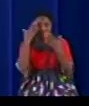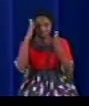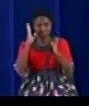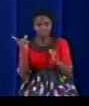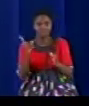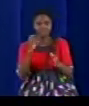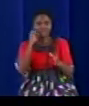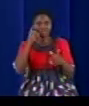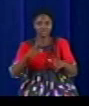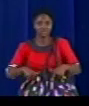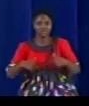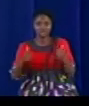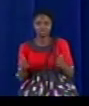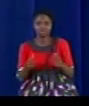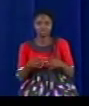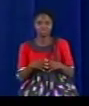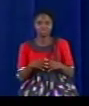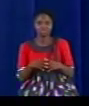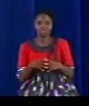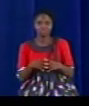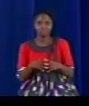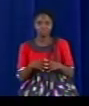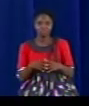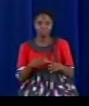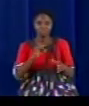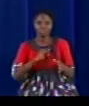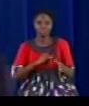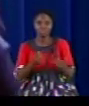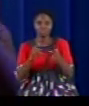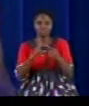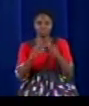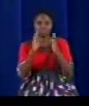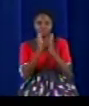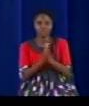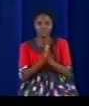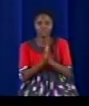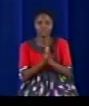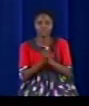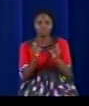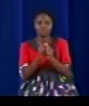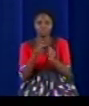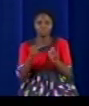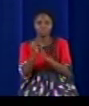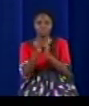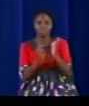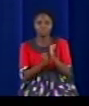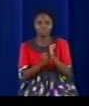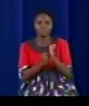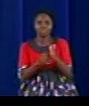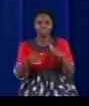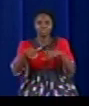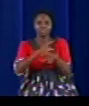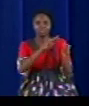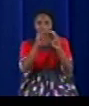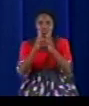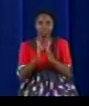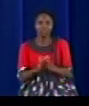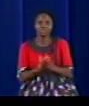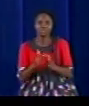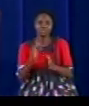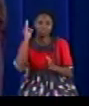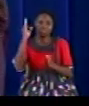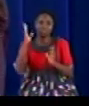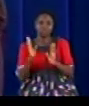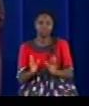God, every come as pray with the state of Asiat some time ago, trusting God that she will come back.